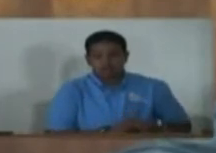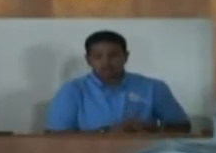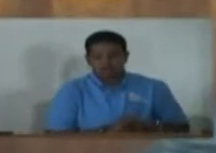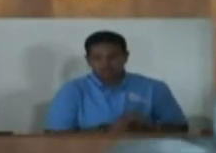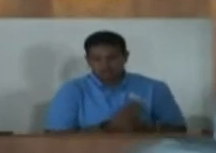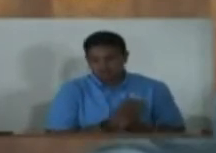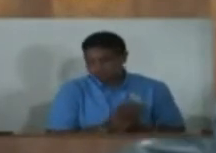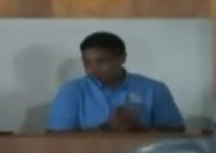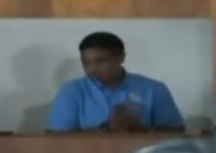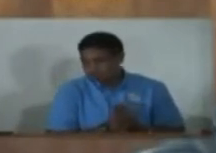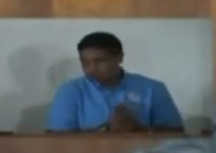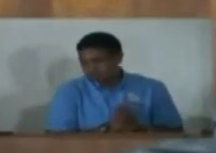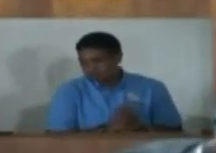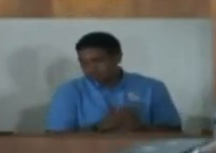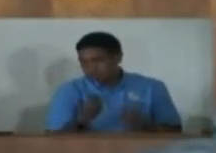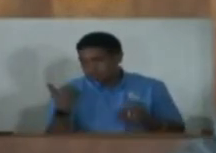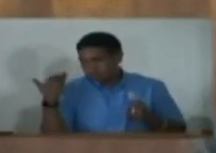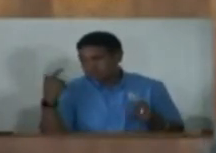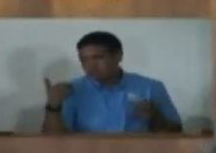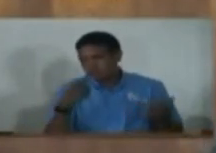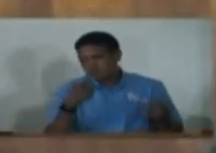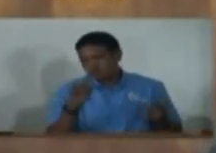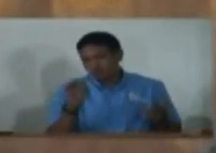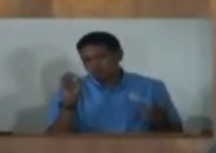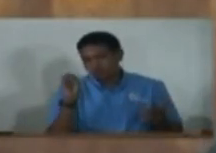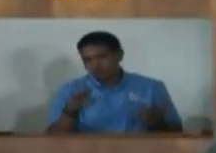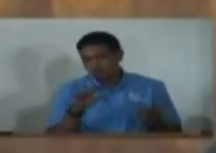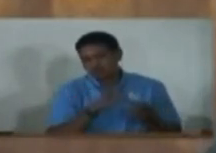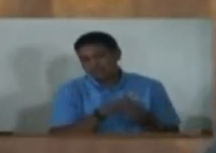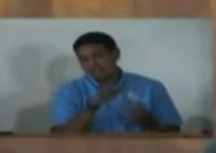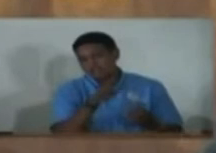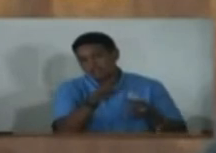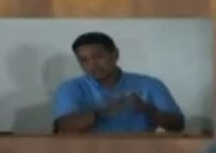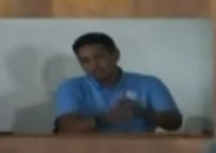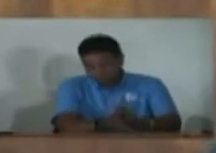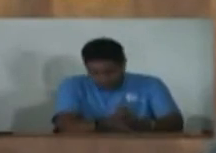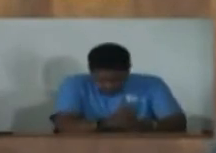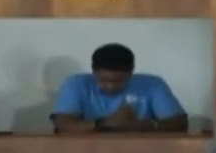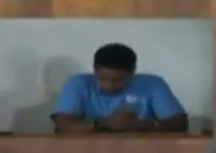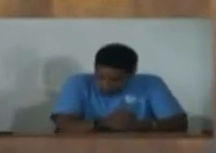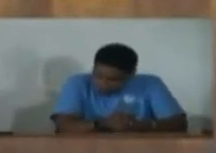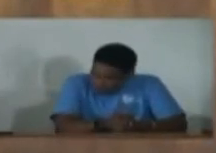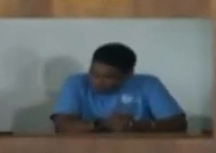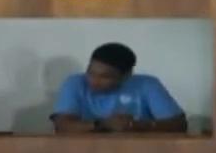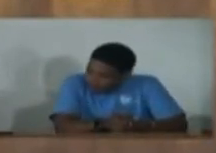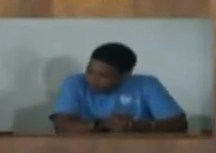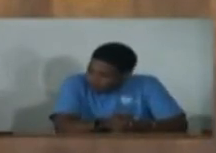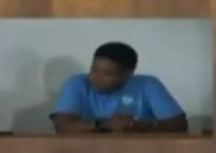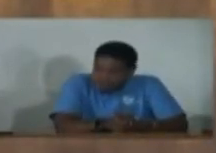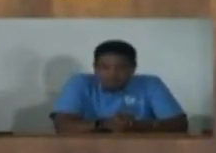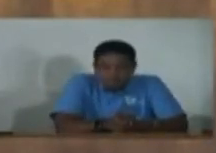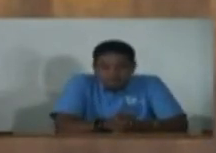and have expectations. So I would like you to just speak to that. And lastly,